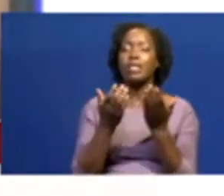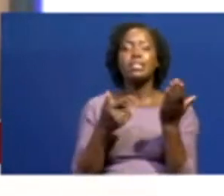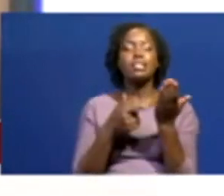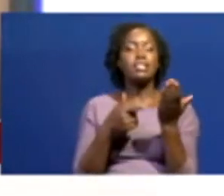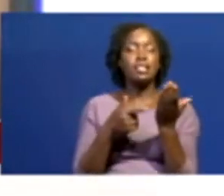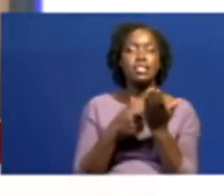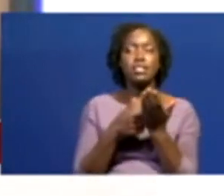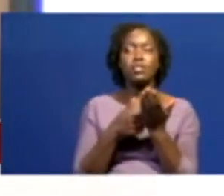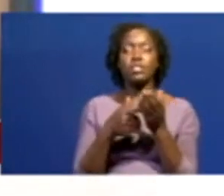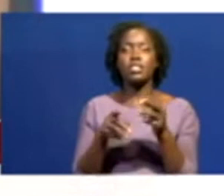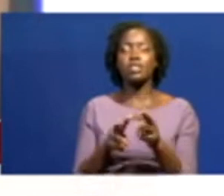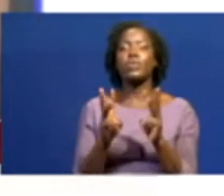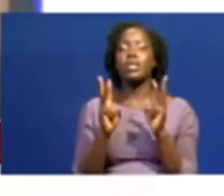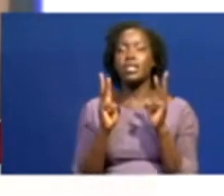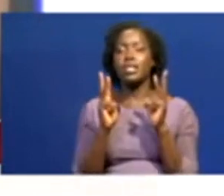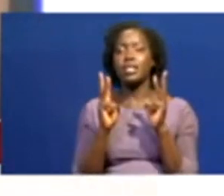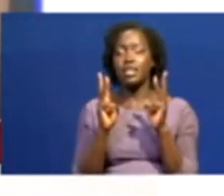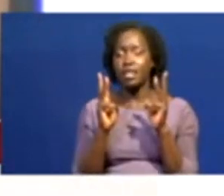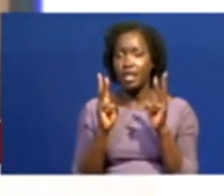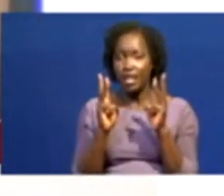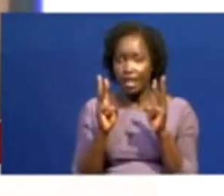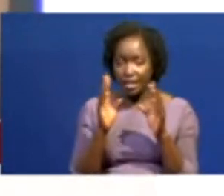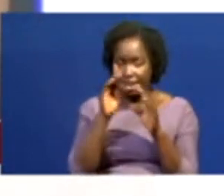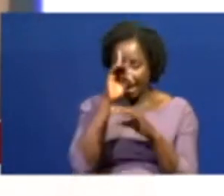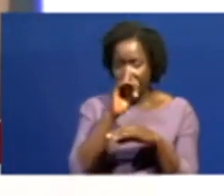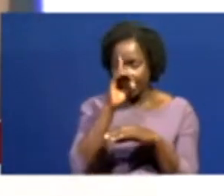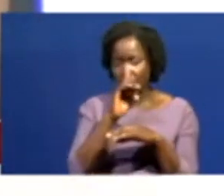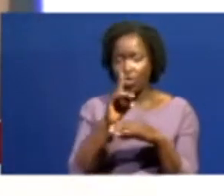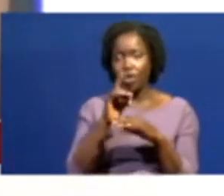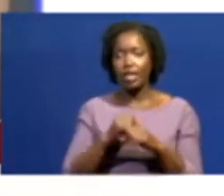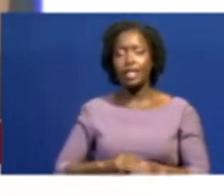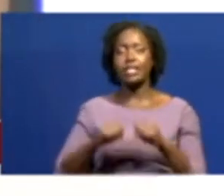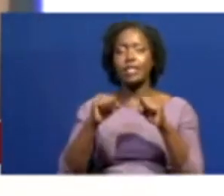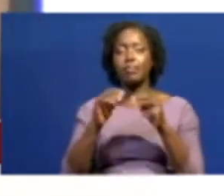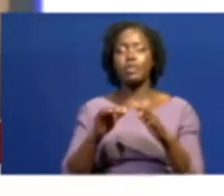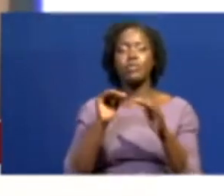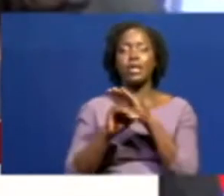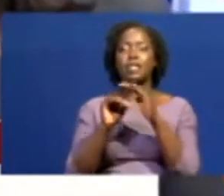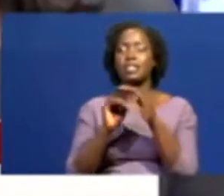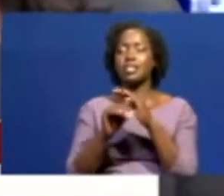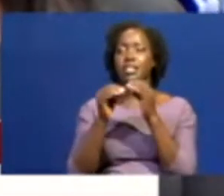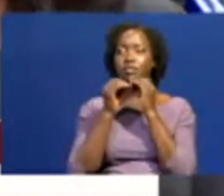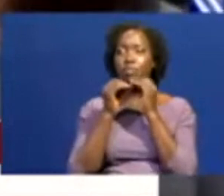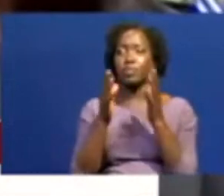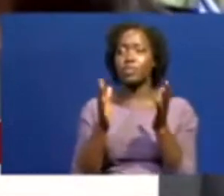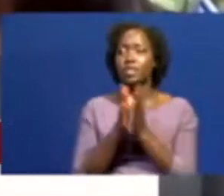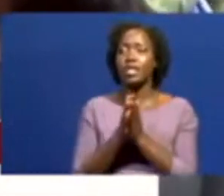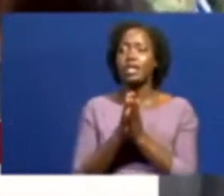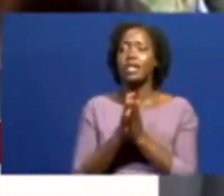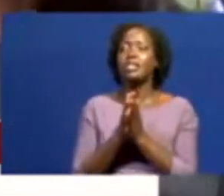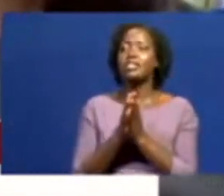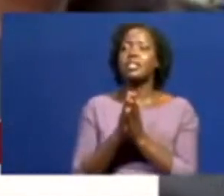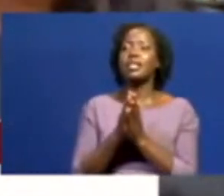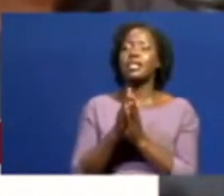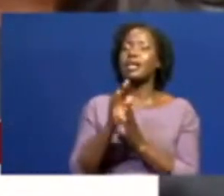Digitization is the way to go. It is a critical enabler to access to information. Information, Communication